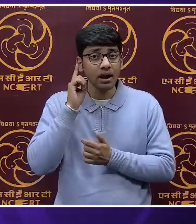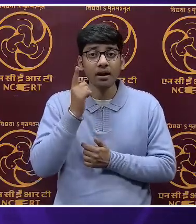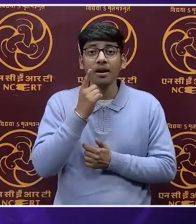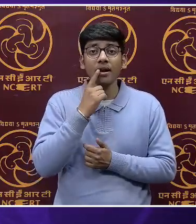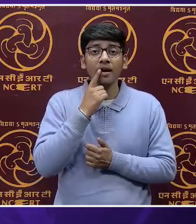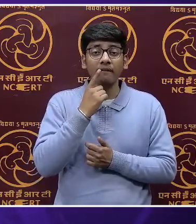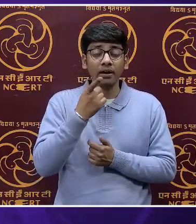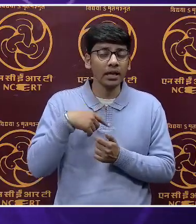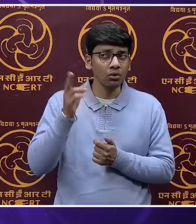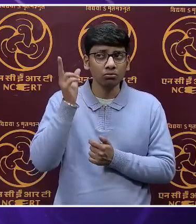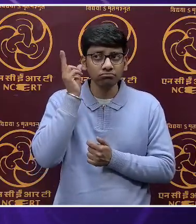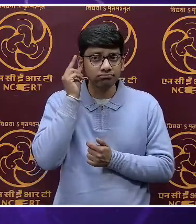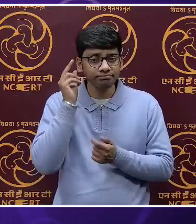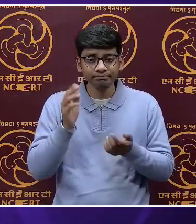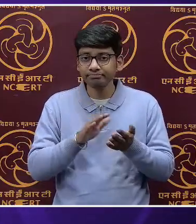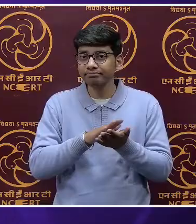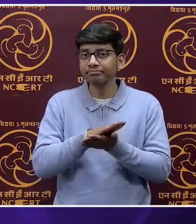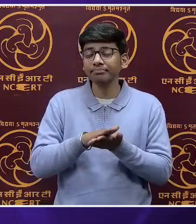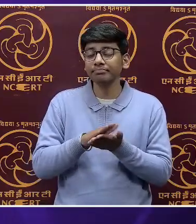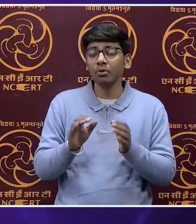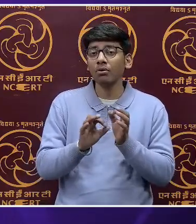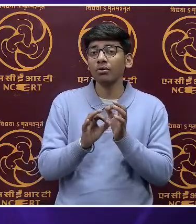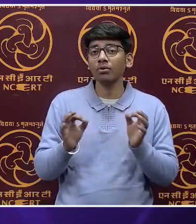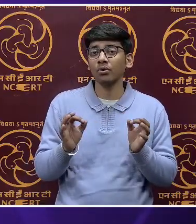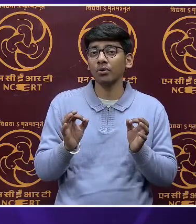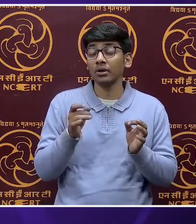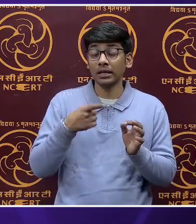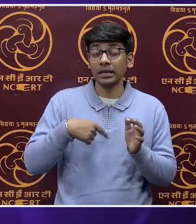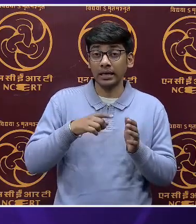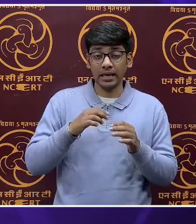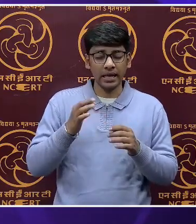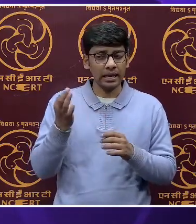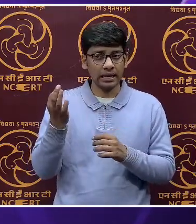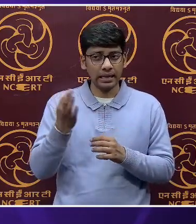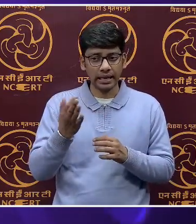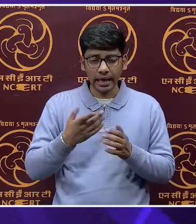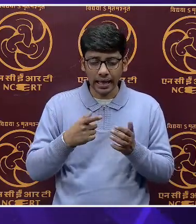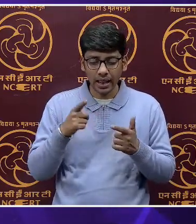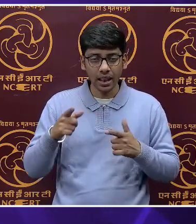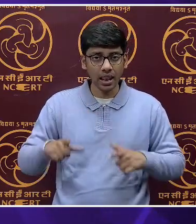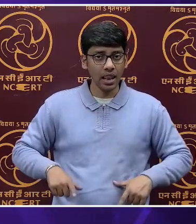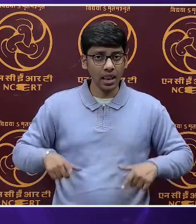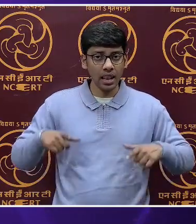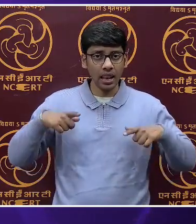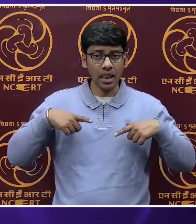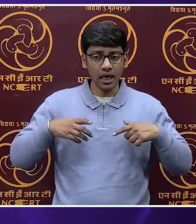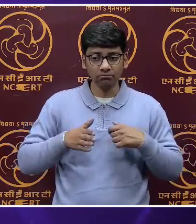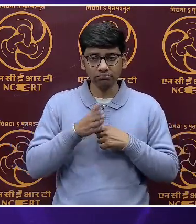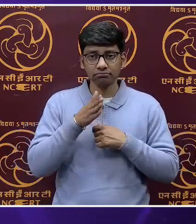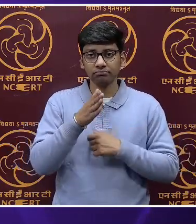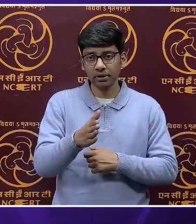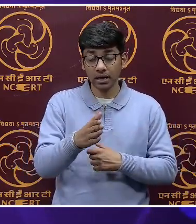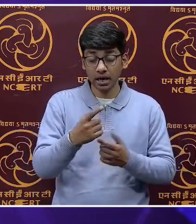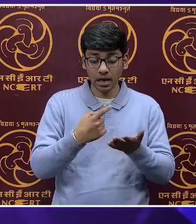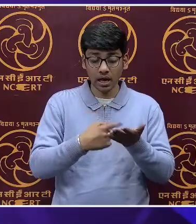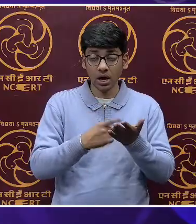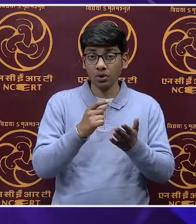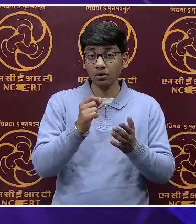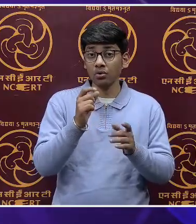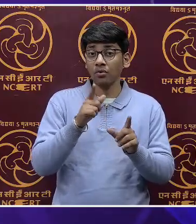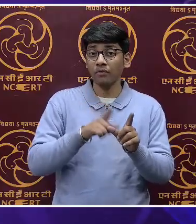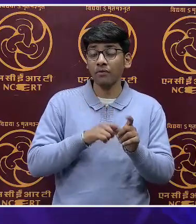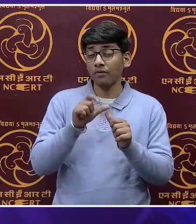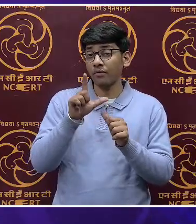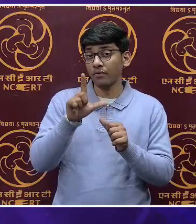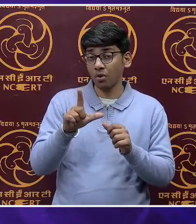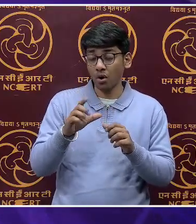she cannot hear anything. And yet, she is entering into a new phase of taking admission into Royal College of Music. Wow.